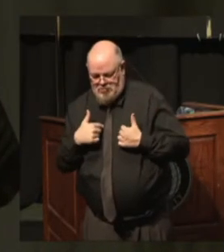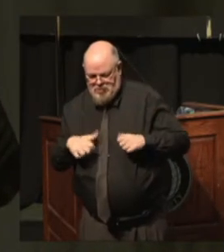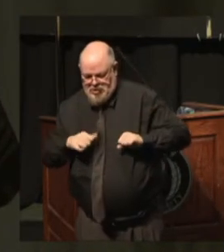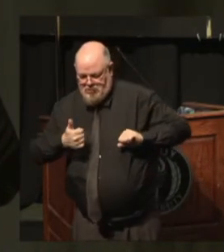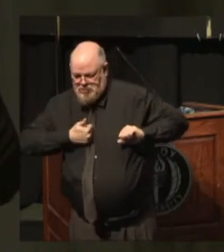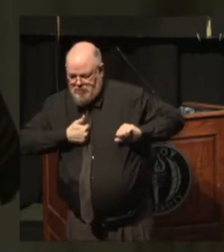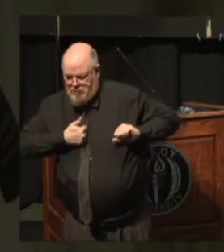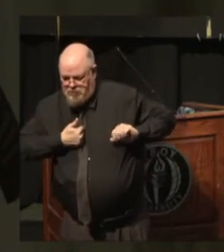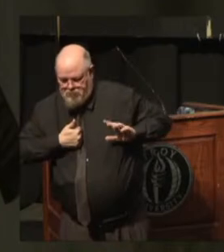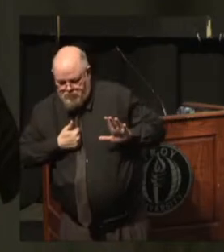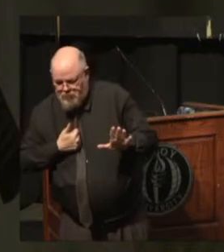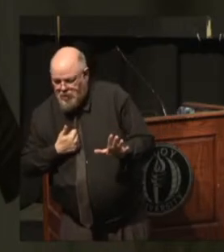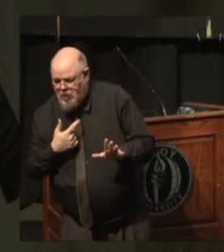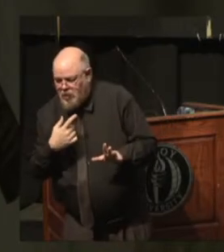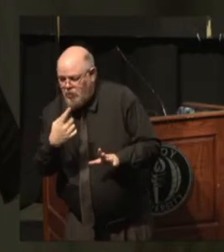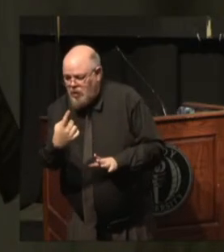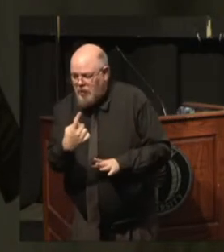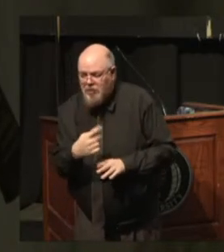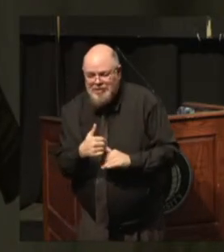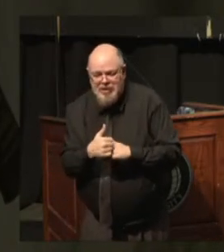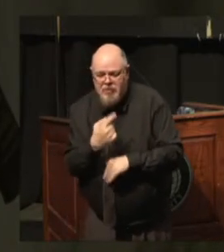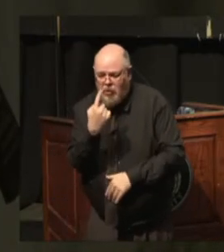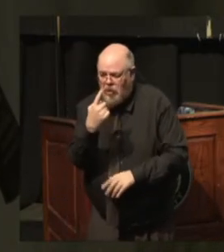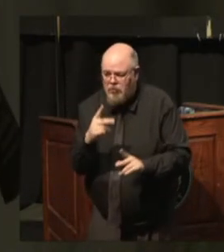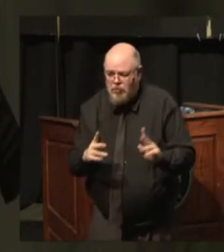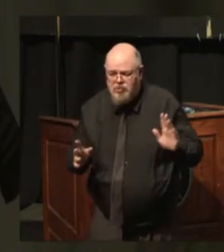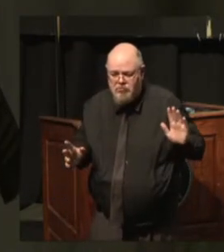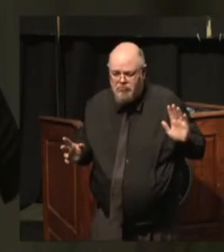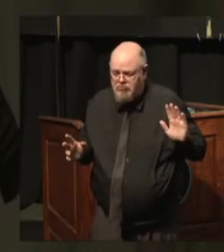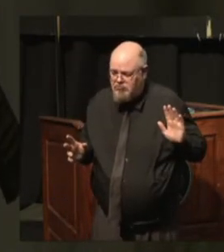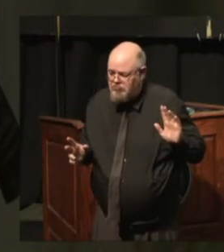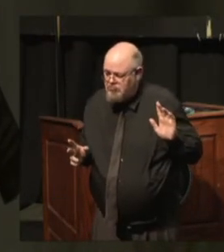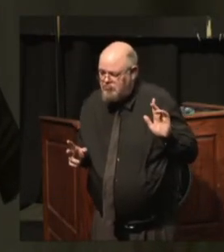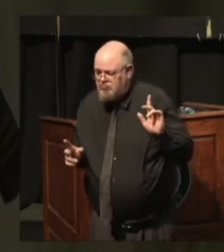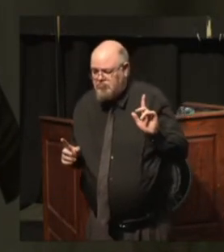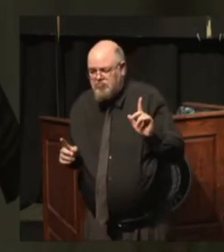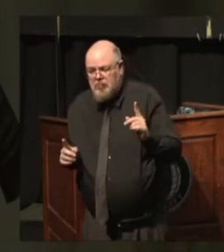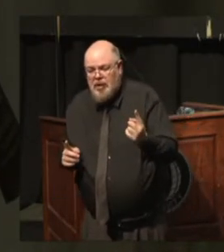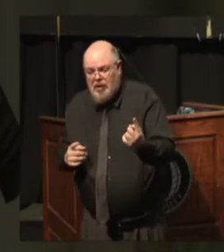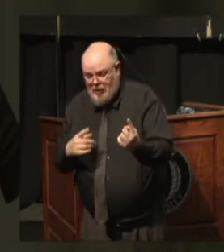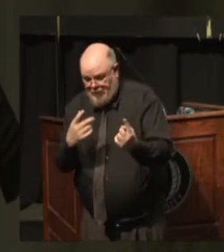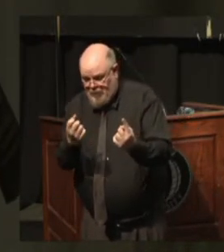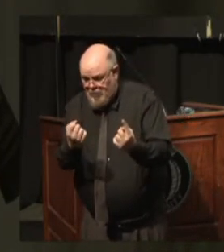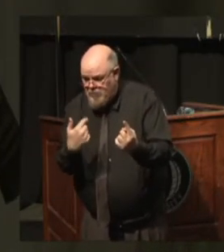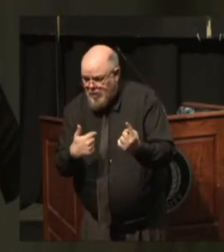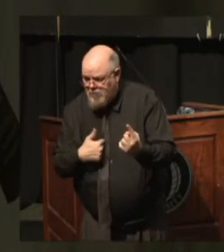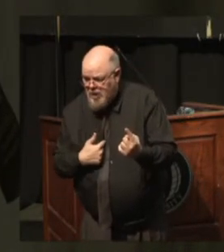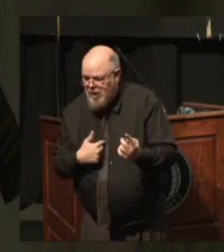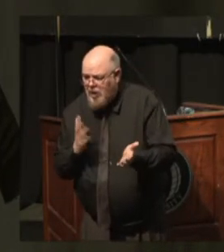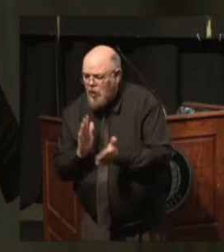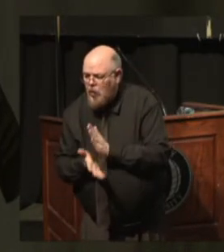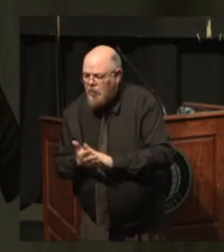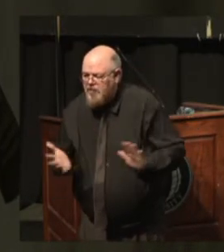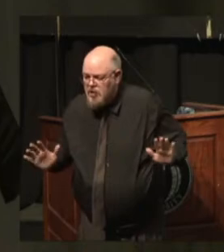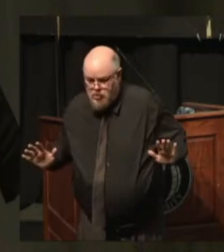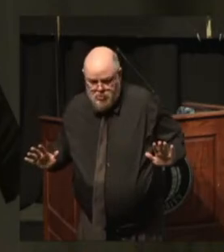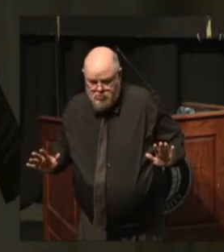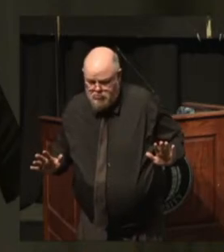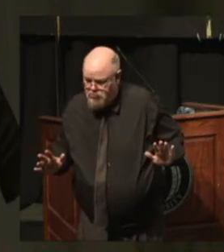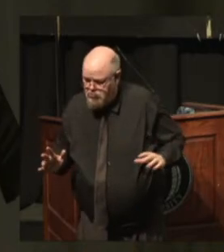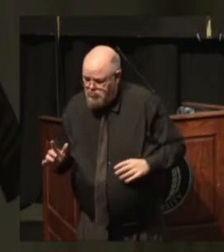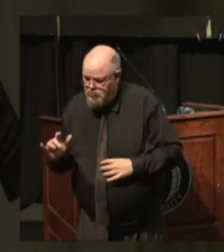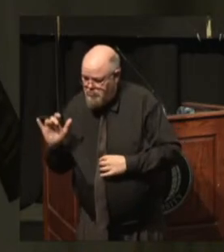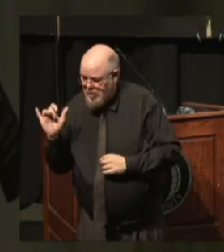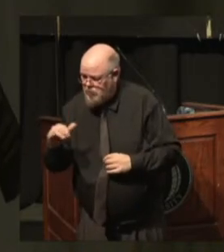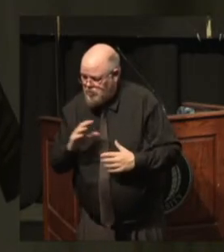says, just send one person. And if they beat me, we'll bow down to you. And if I beat them, you